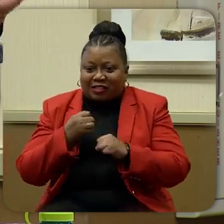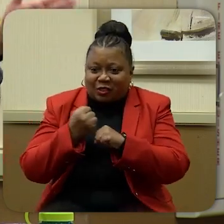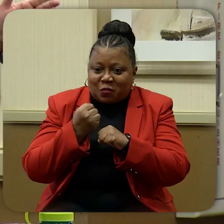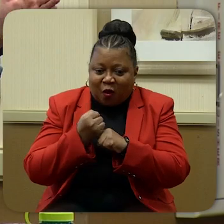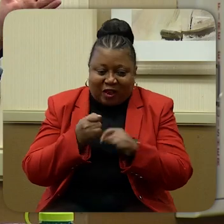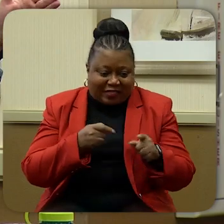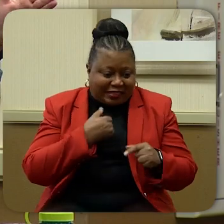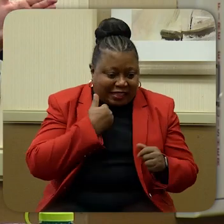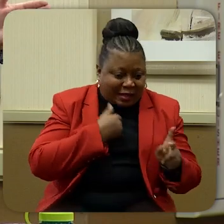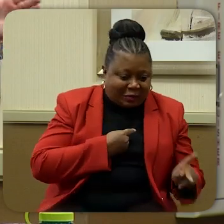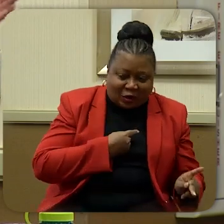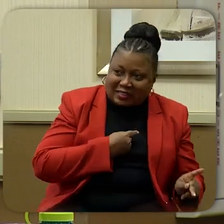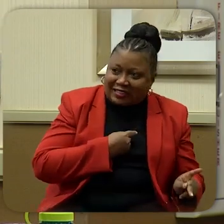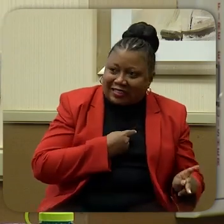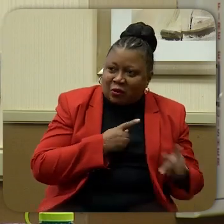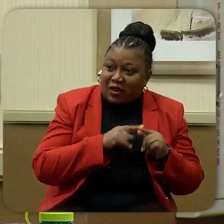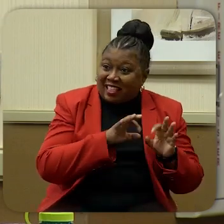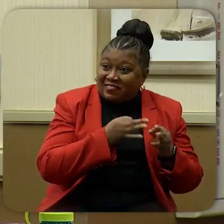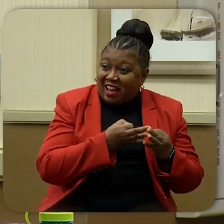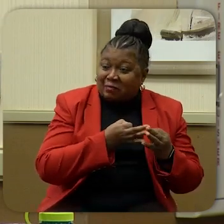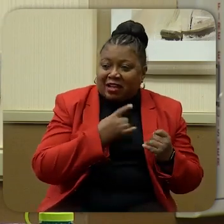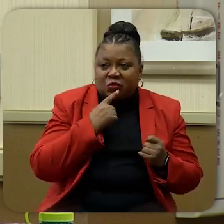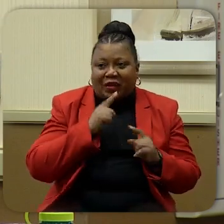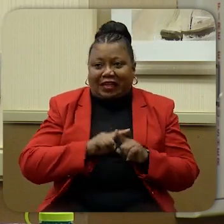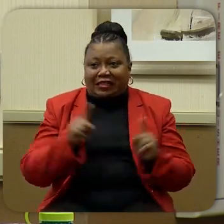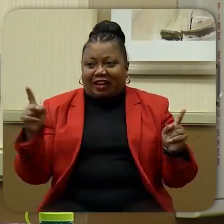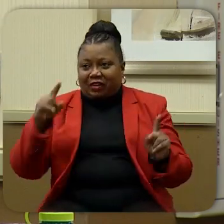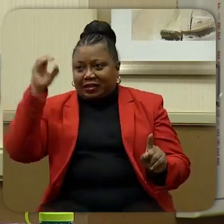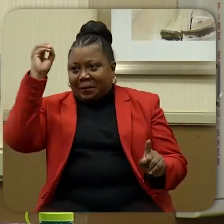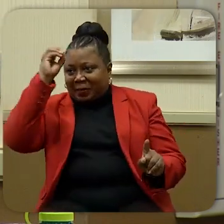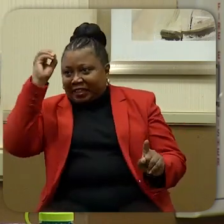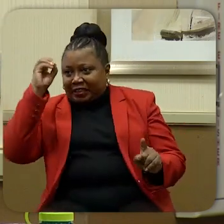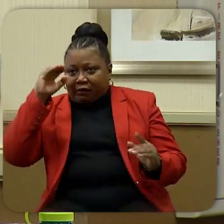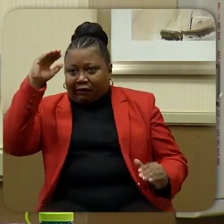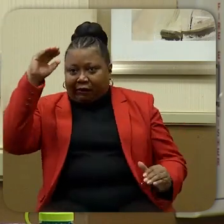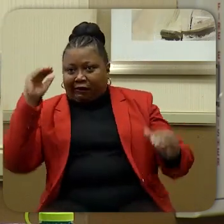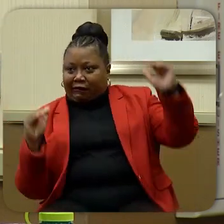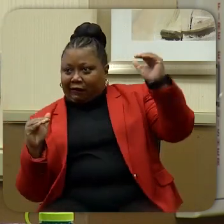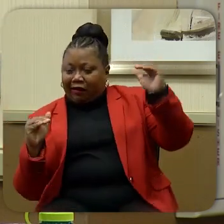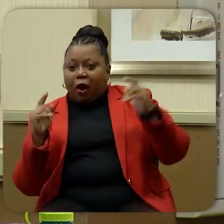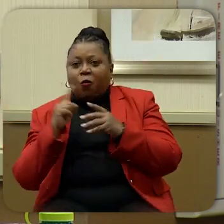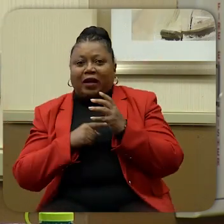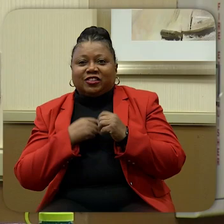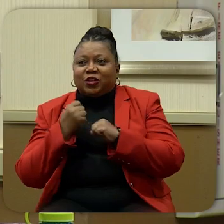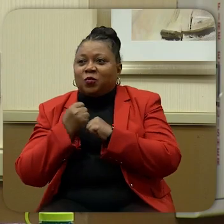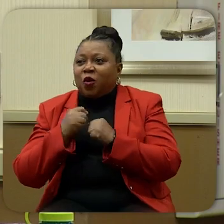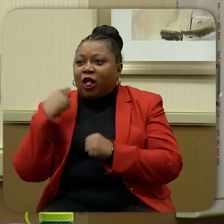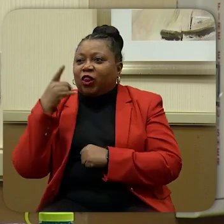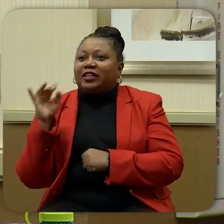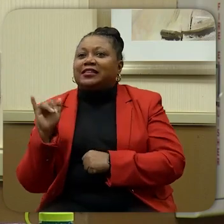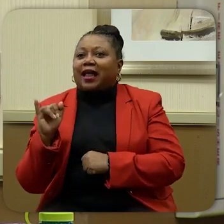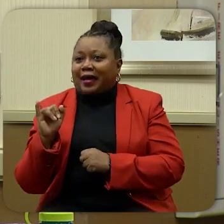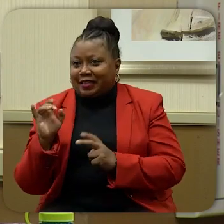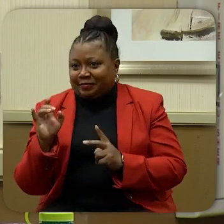support this young person when their family has a very different understanding of what support looks like? And